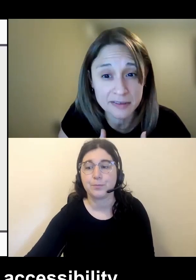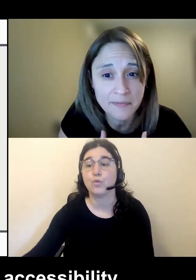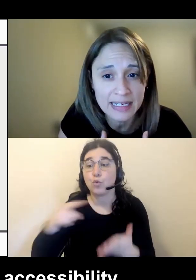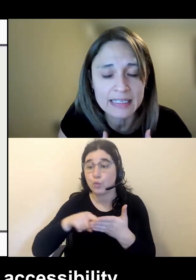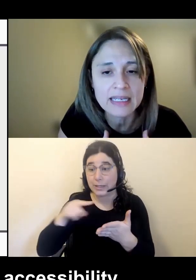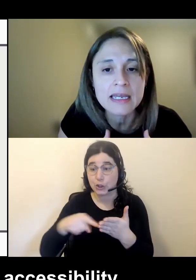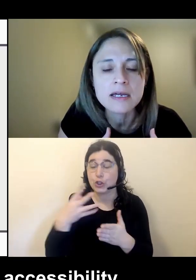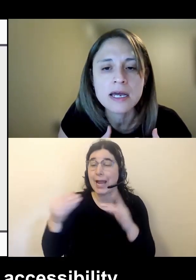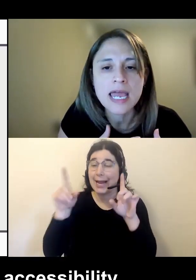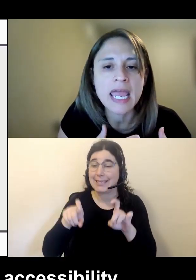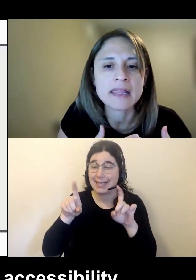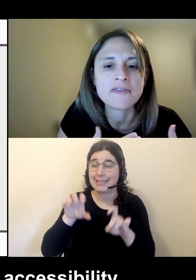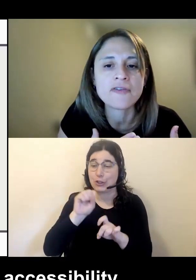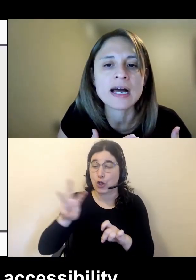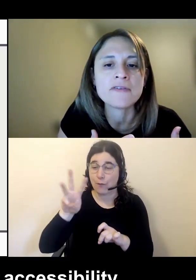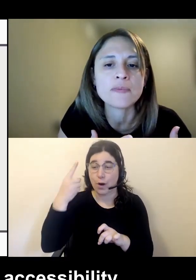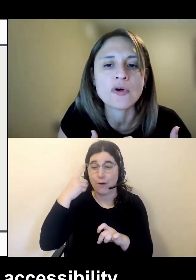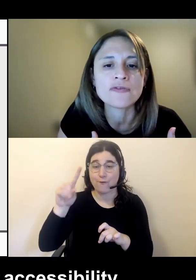for accessibility,